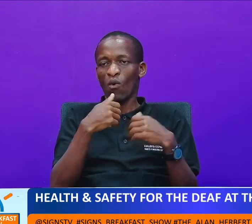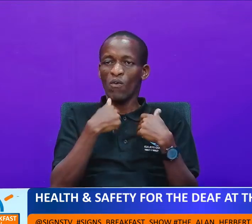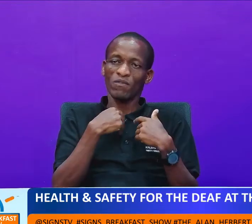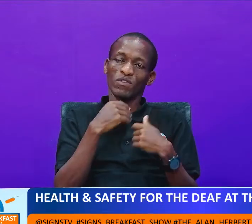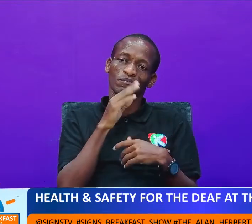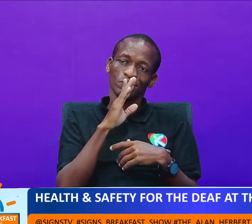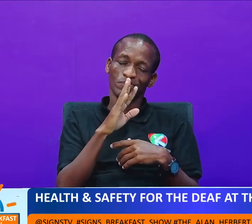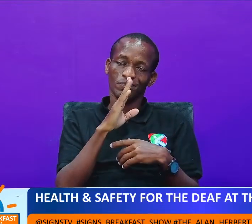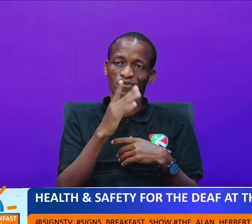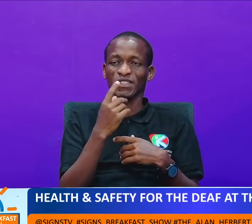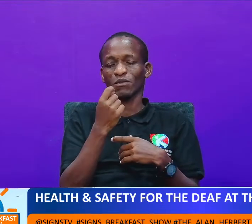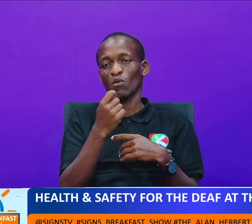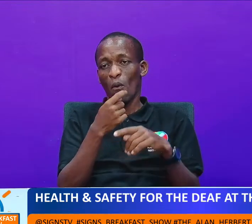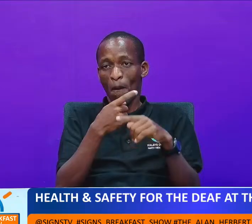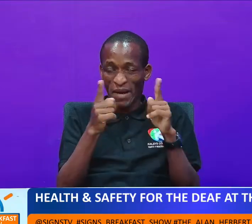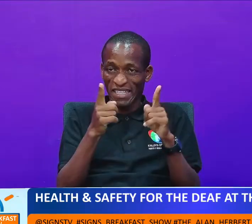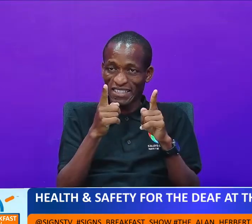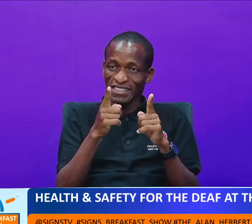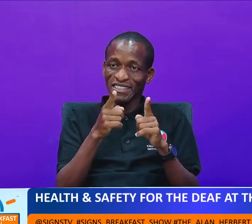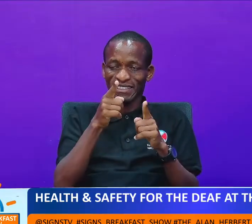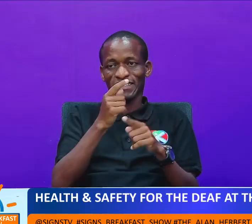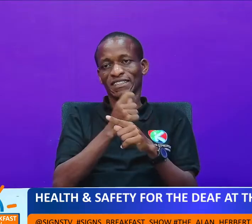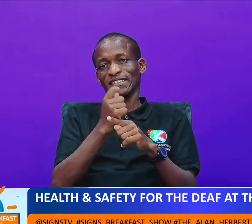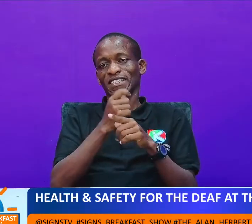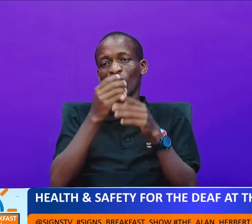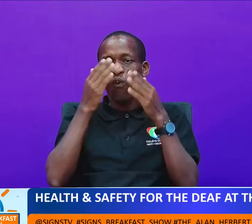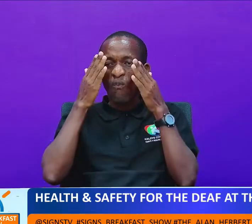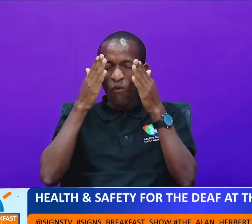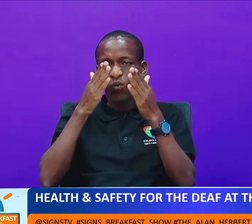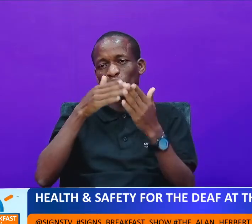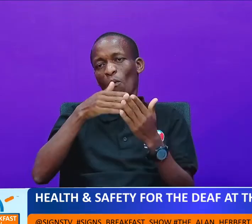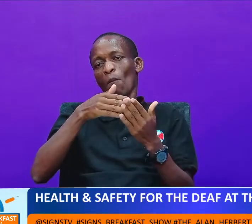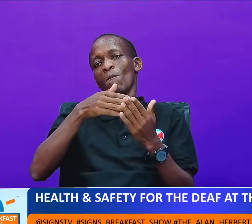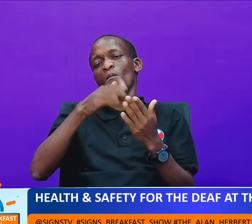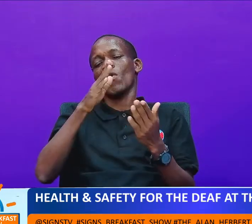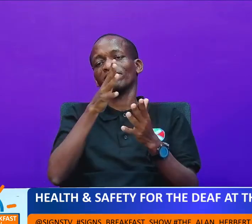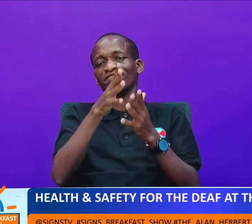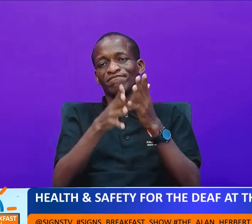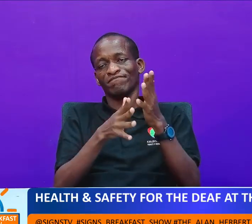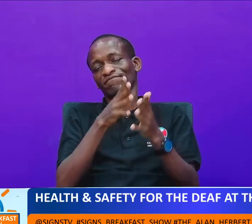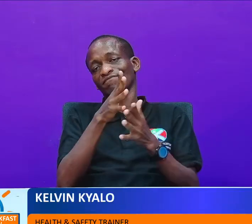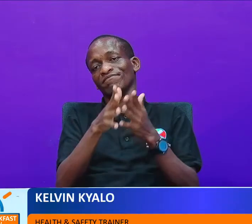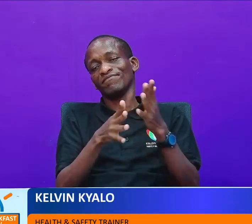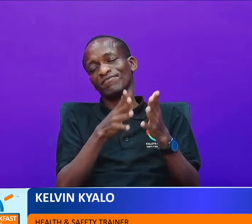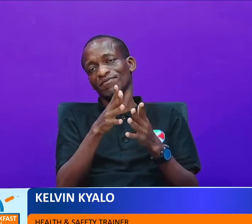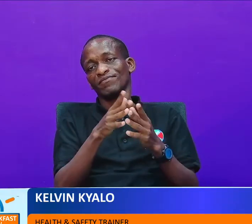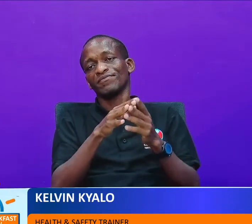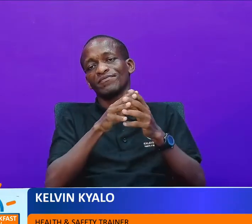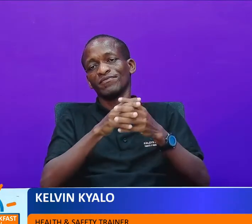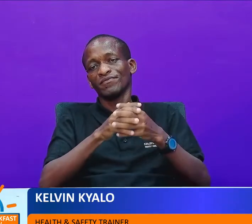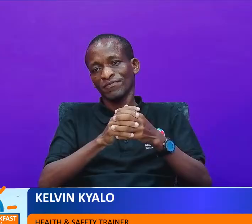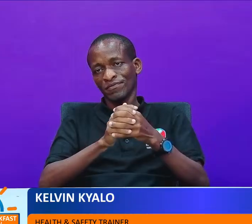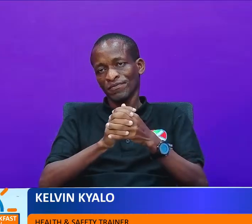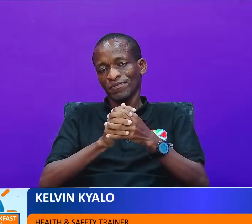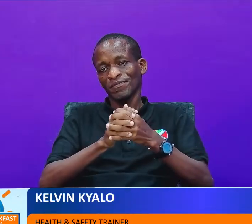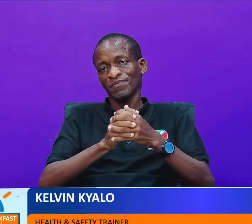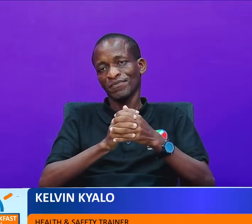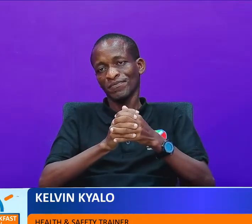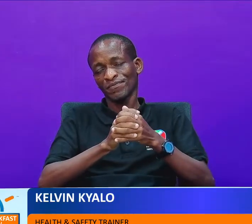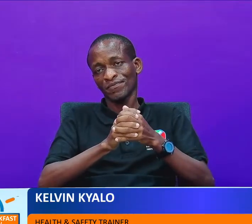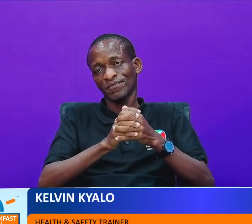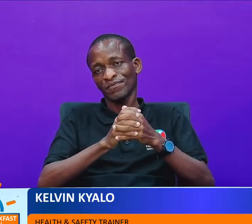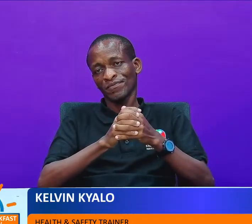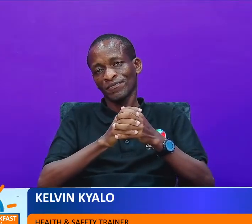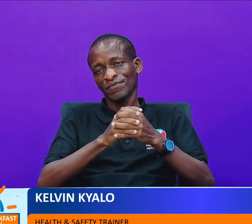language interpreters who are trainers as well. That way, we are able to communicate because we